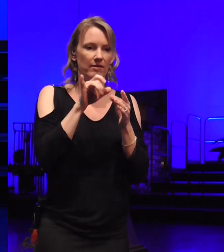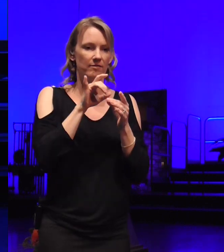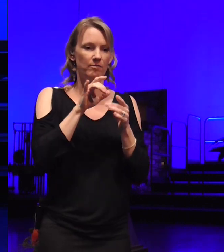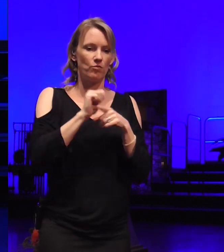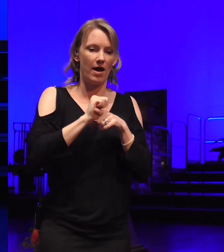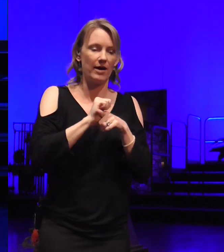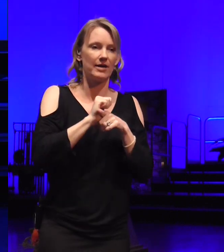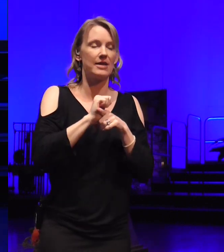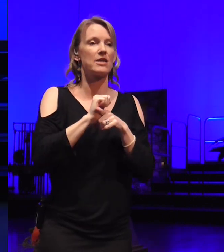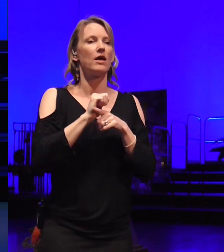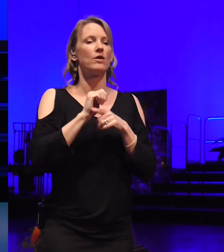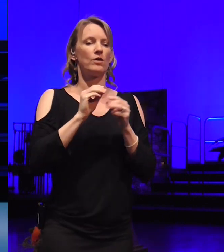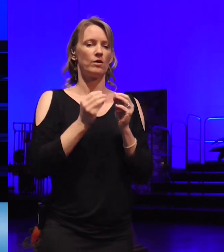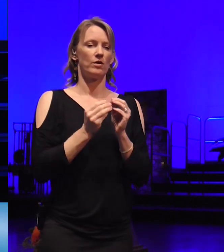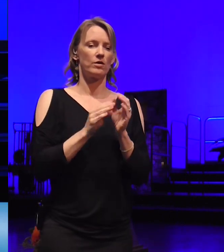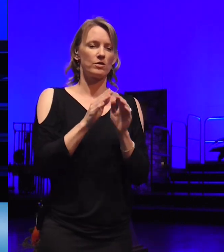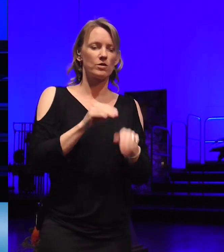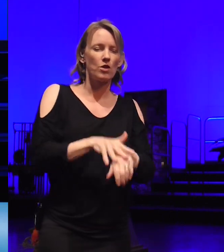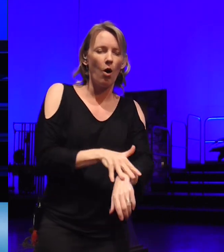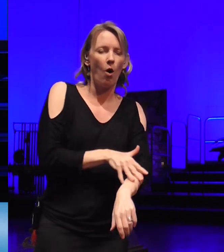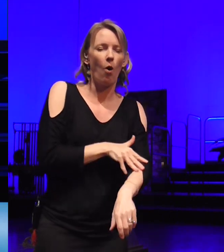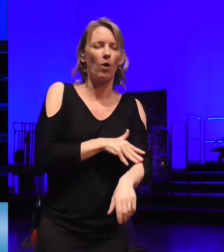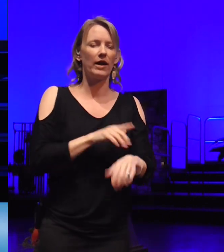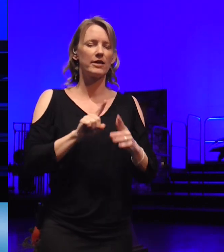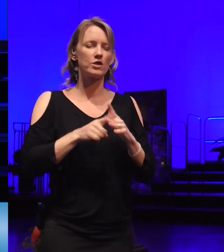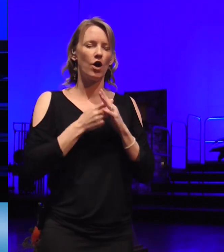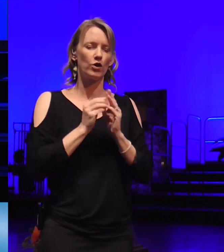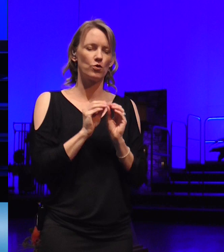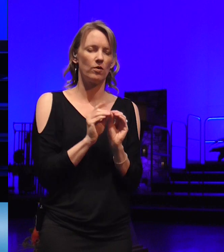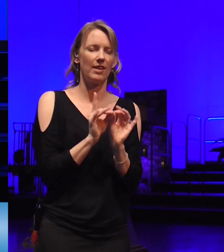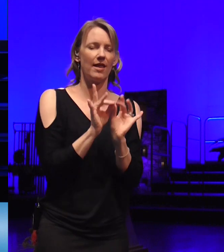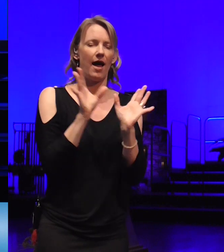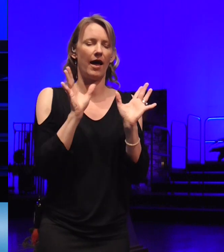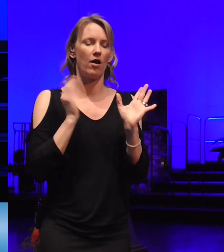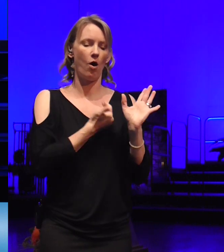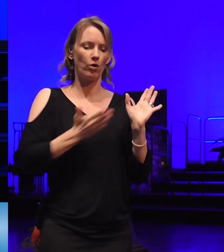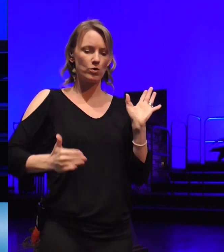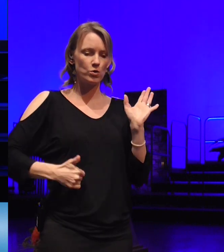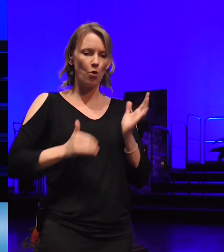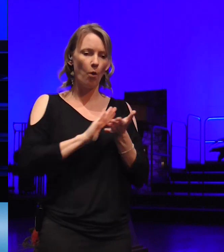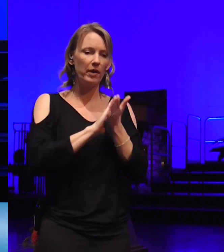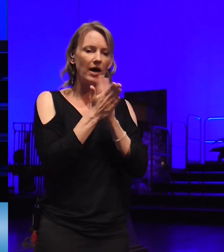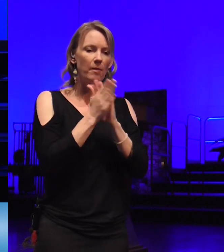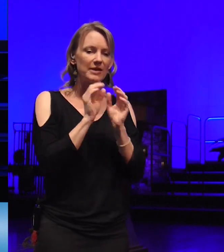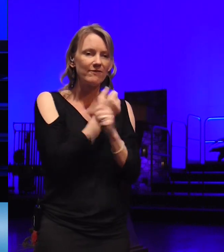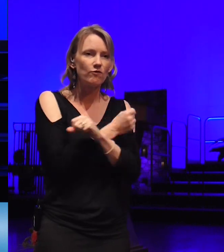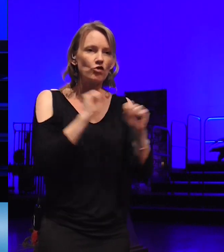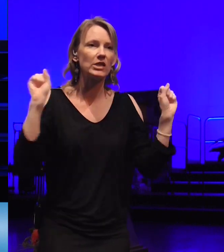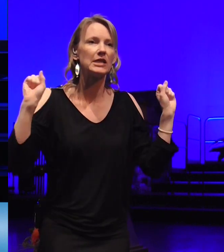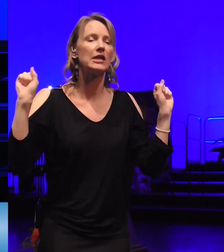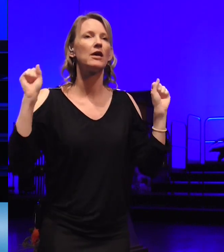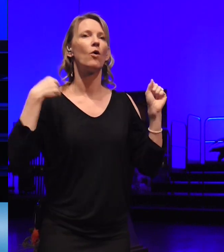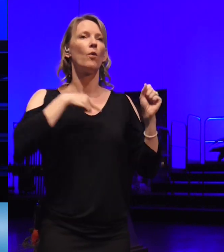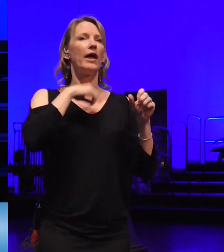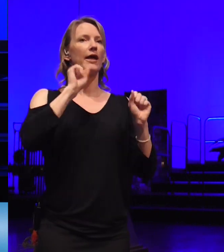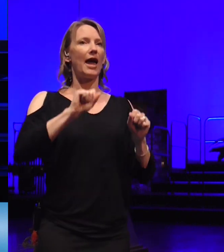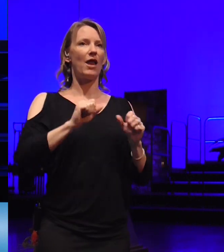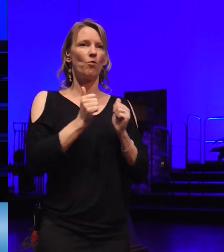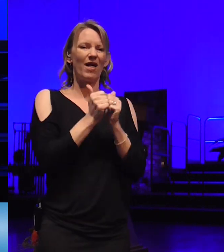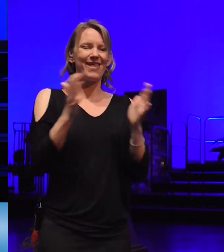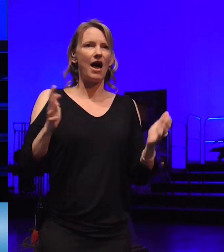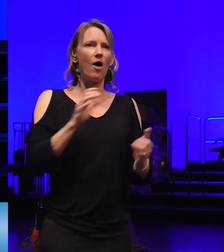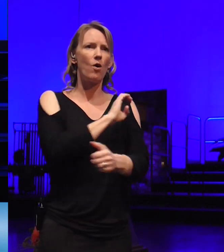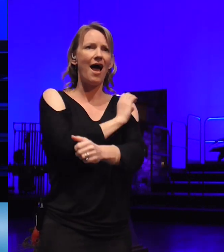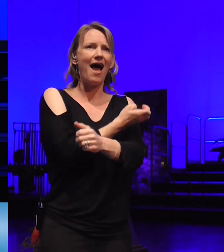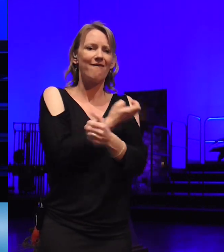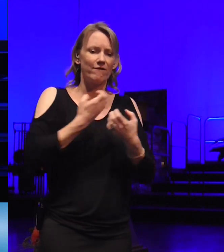to illuminate and to untether and to free our souls, to unfurl and to